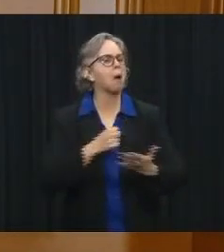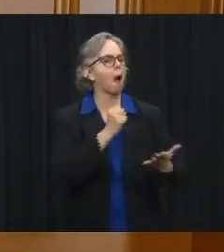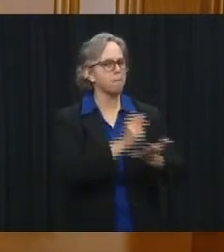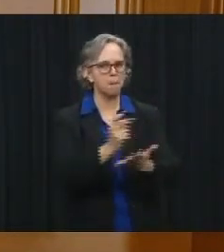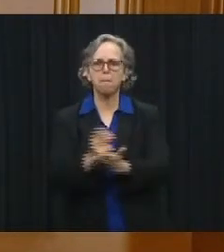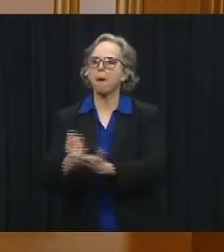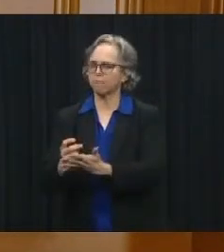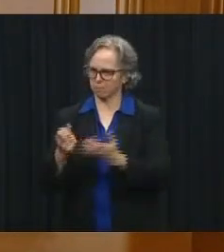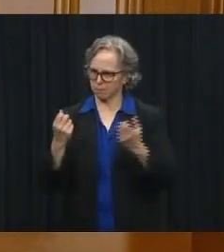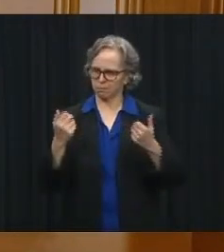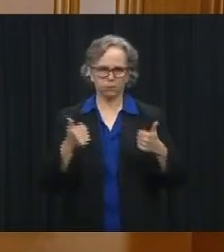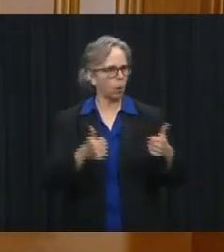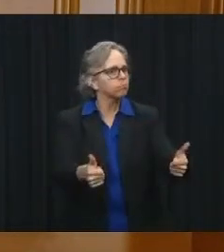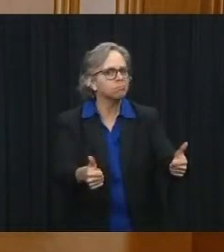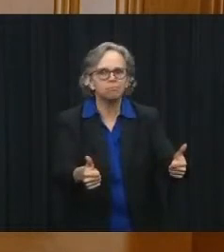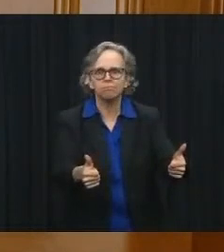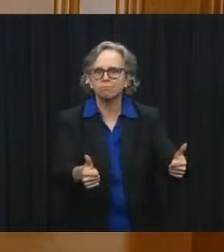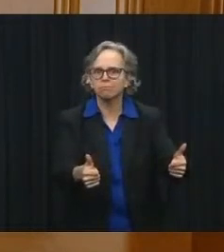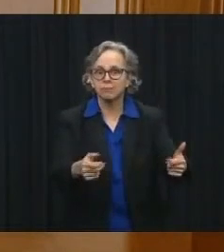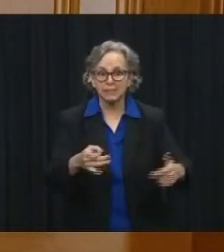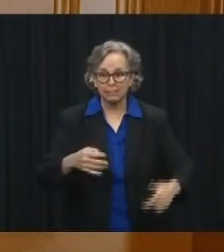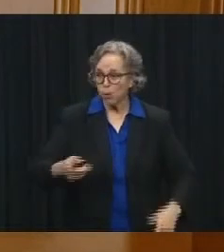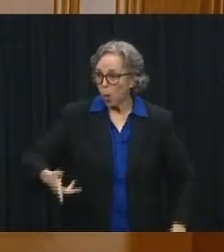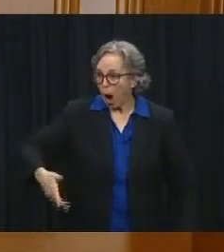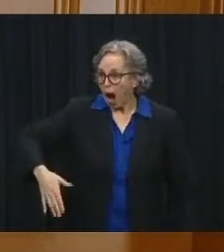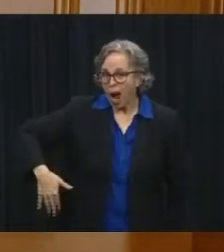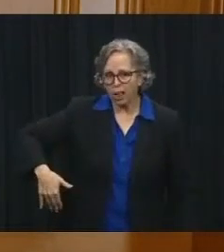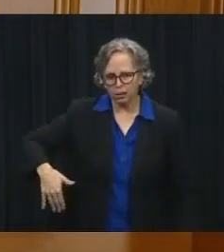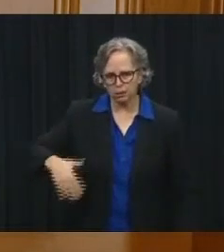Anyone who is not, they can go up on